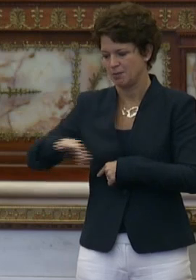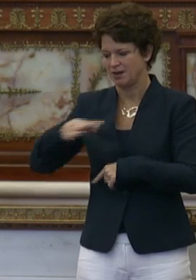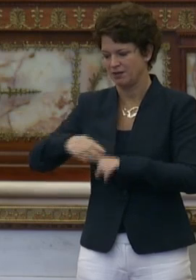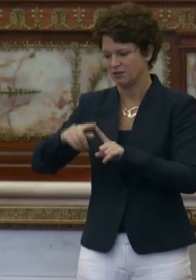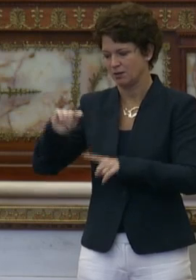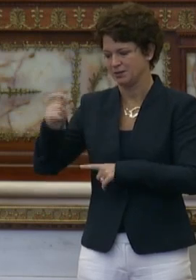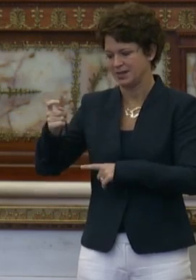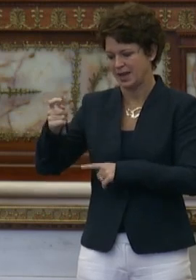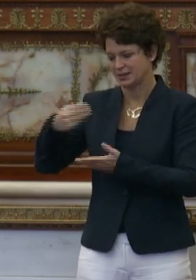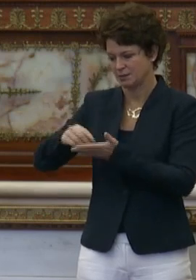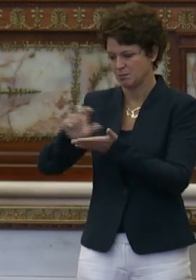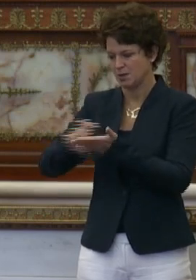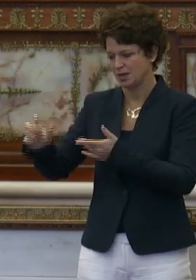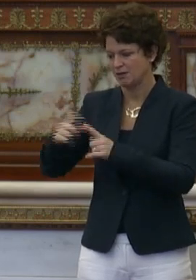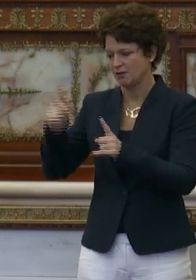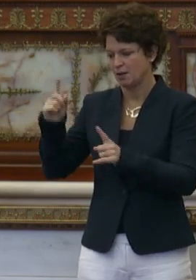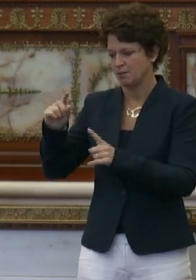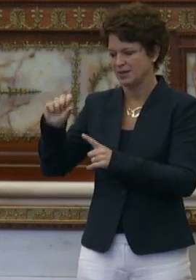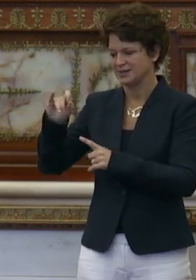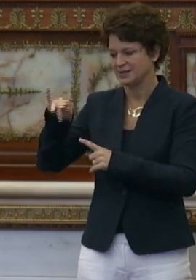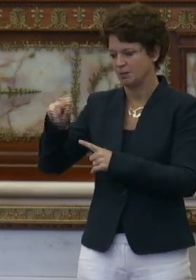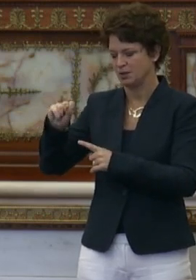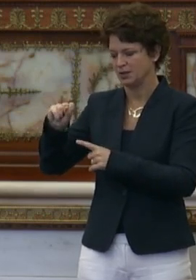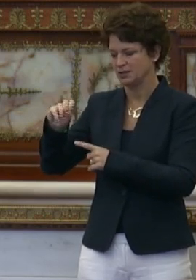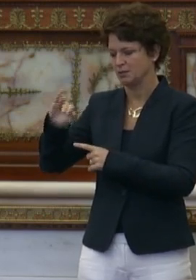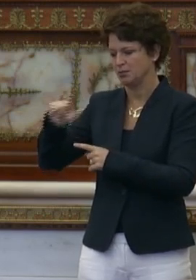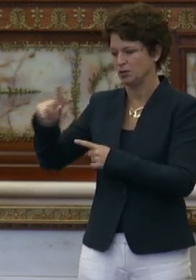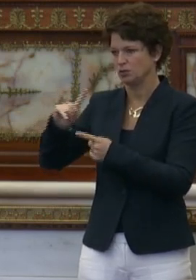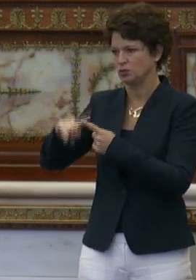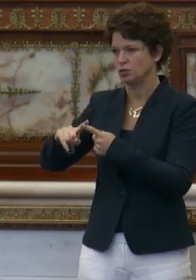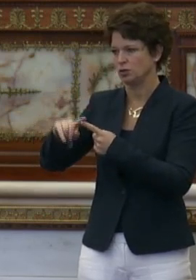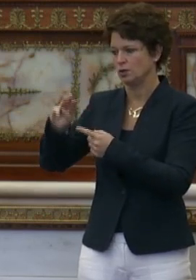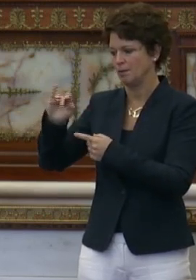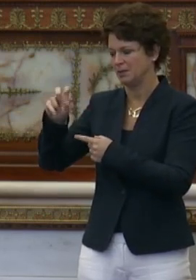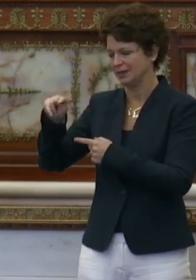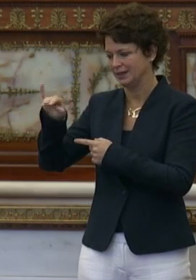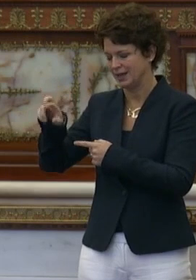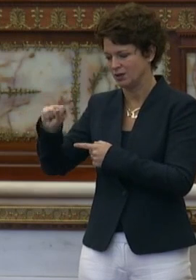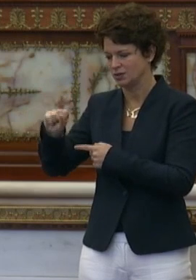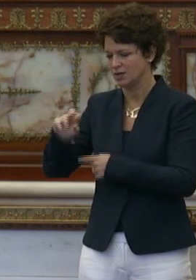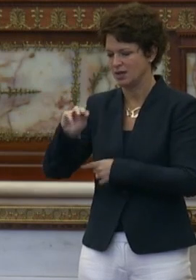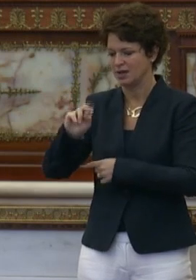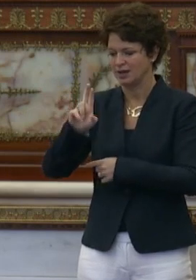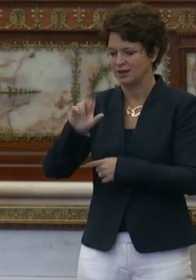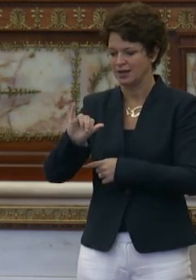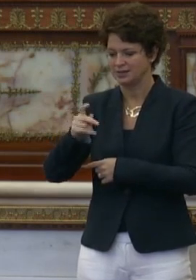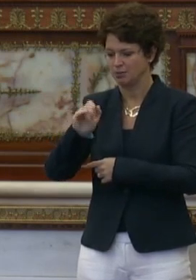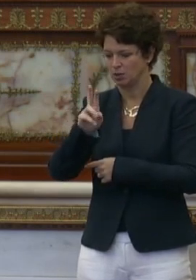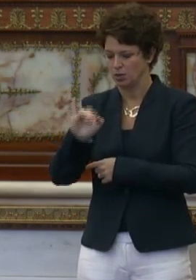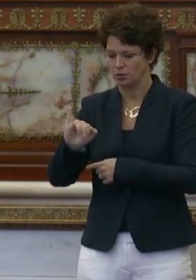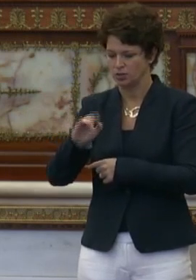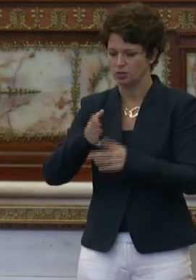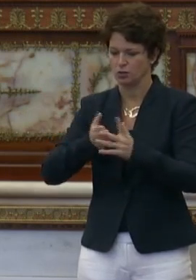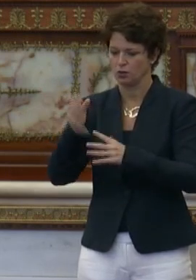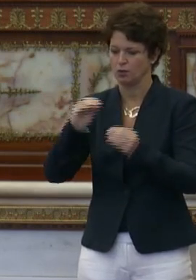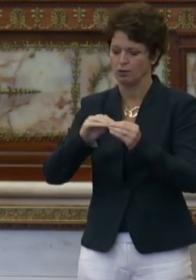tax changes in the stimulus bill to millionaires. Nancy Pelosi is already driving through more corporate handouts